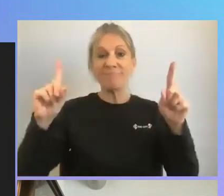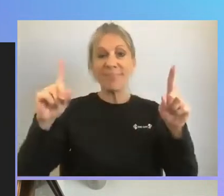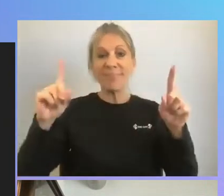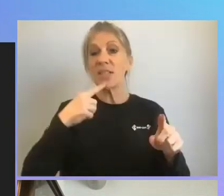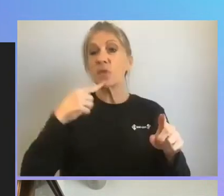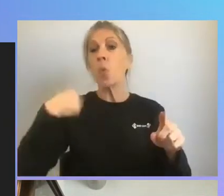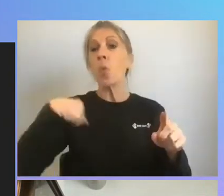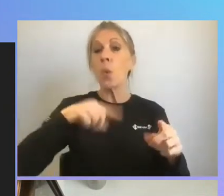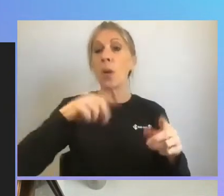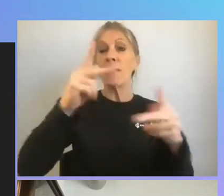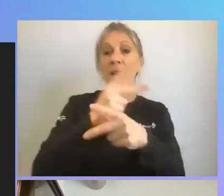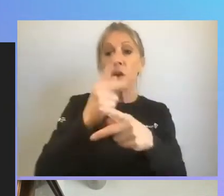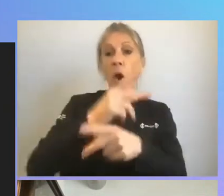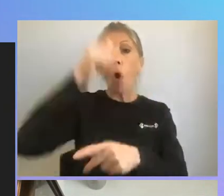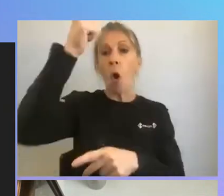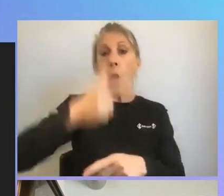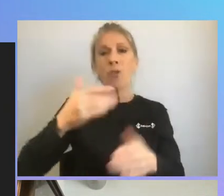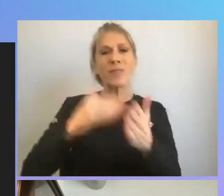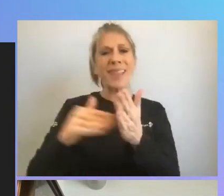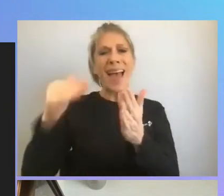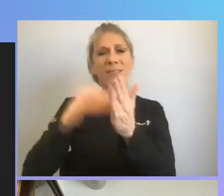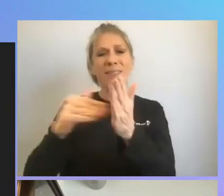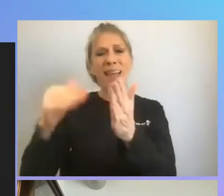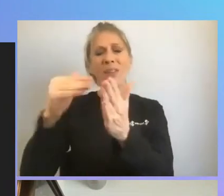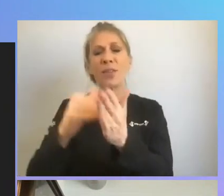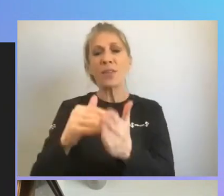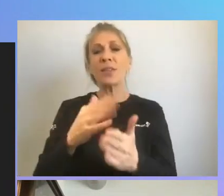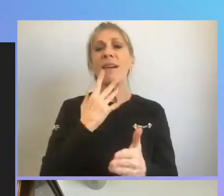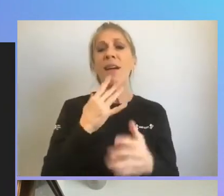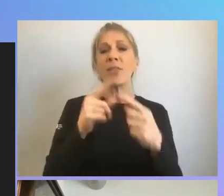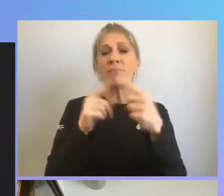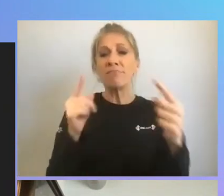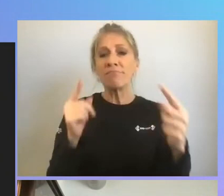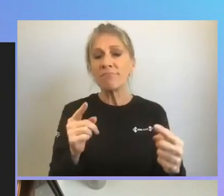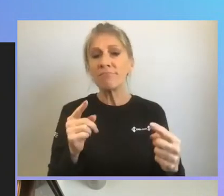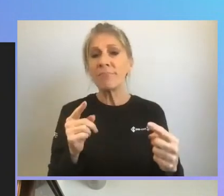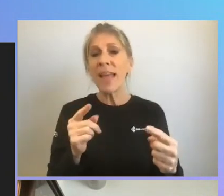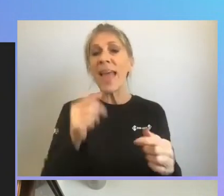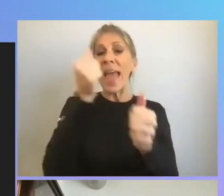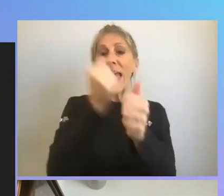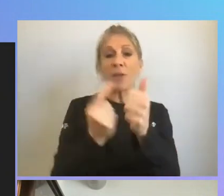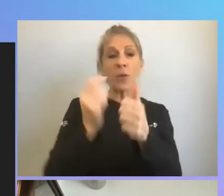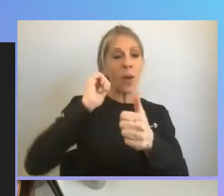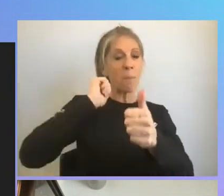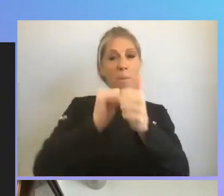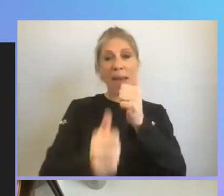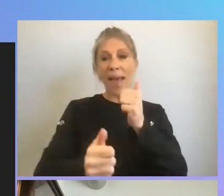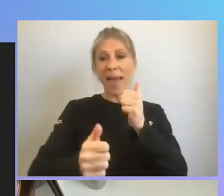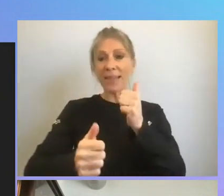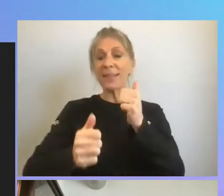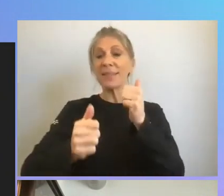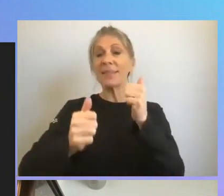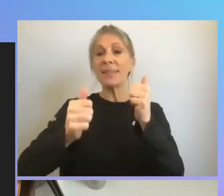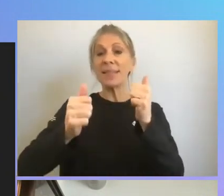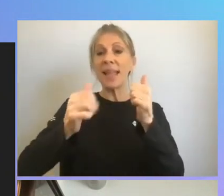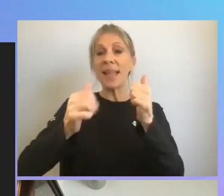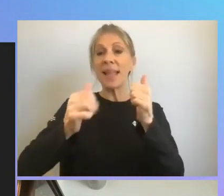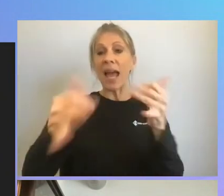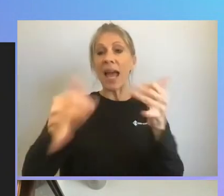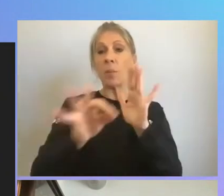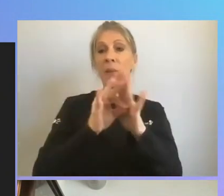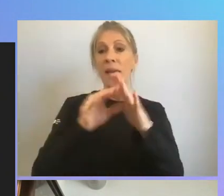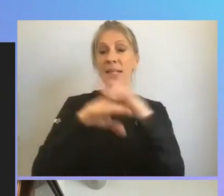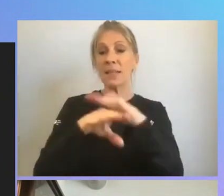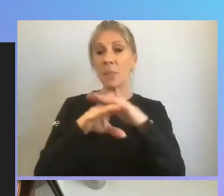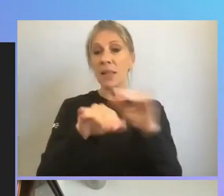and calculated all those thousands and thousands of color combinations, and every single one passed. Right now, our selected accessibility testing